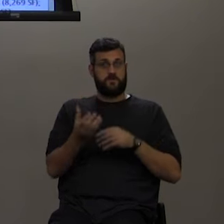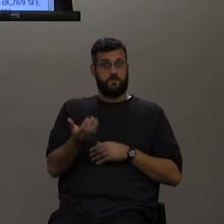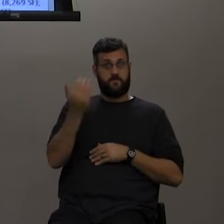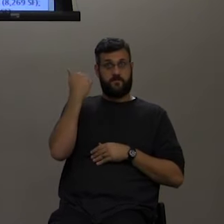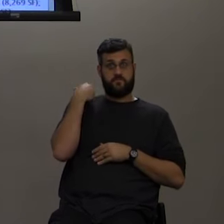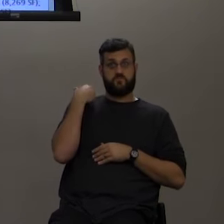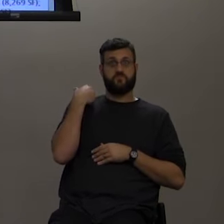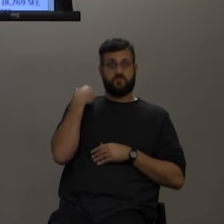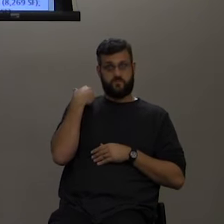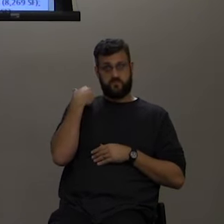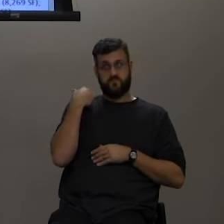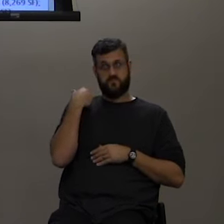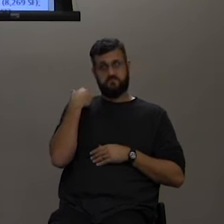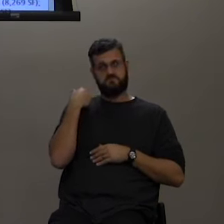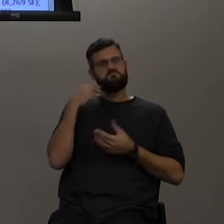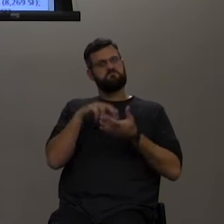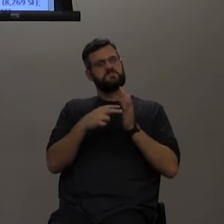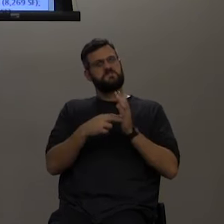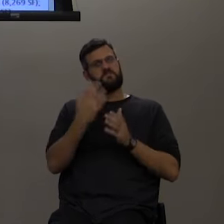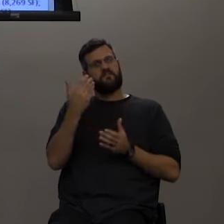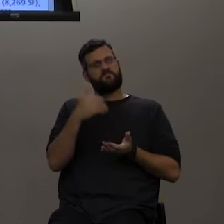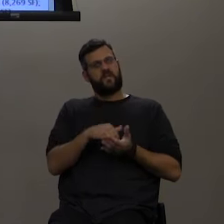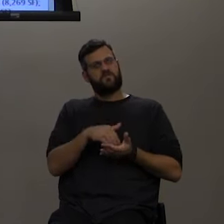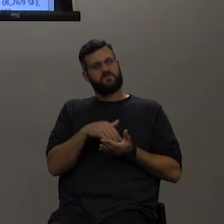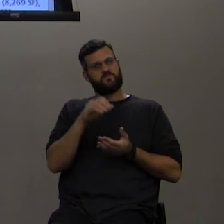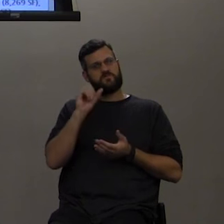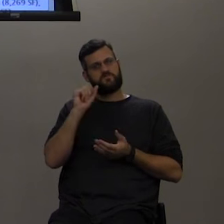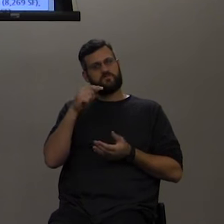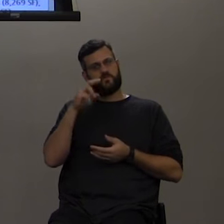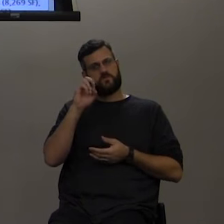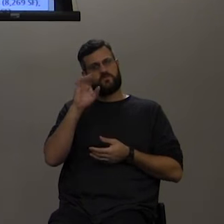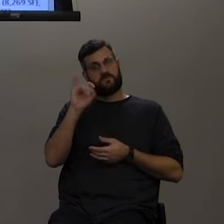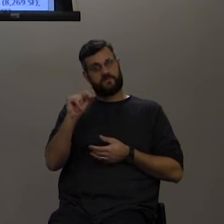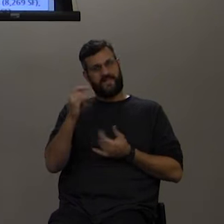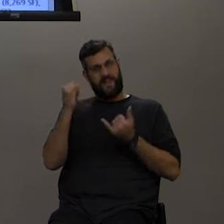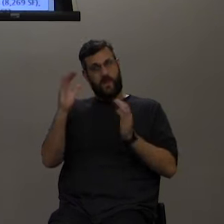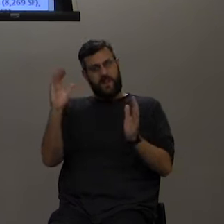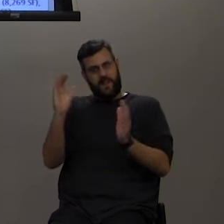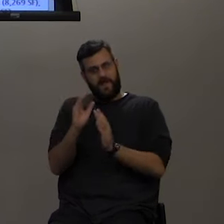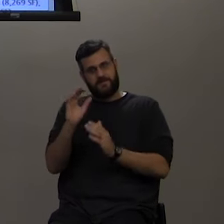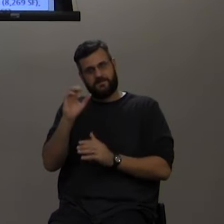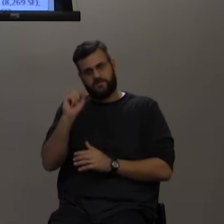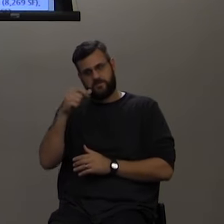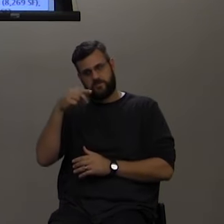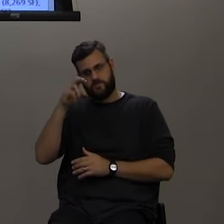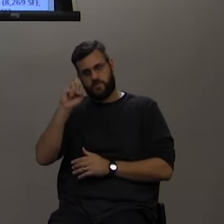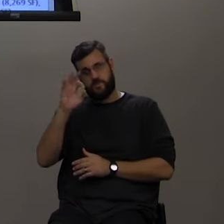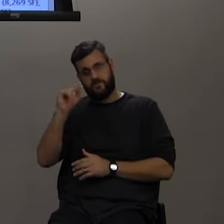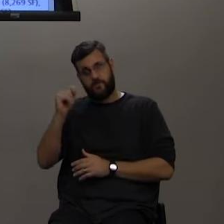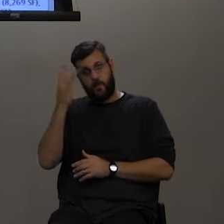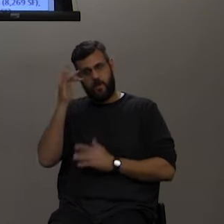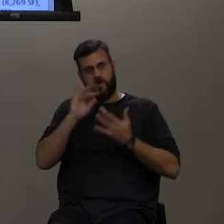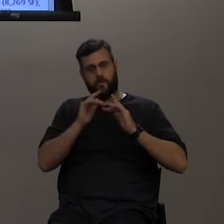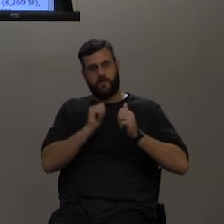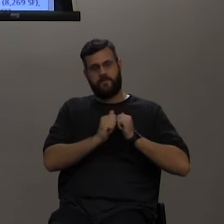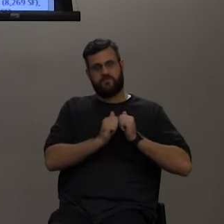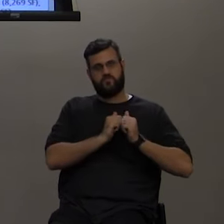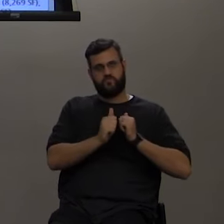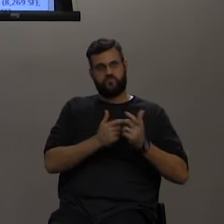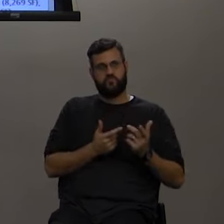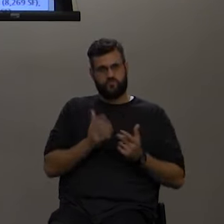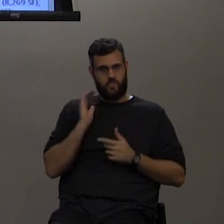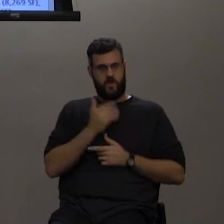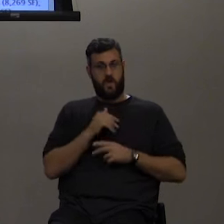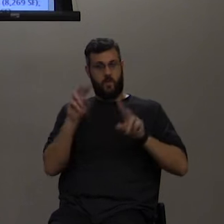have reflected 5,000 square feet of space, it's now less because they recognize that there's that competition. So the market, the data, our